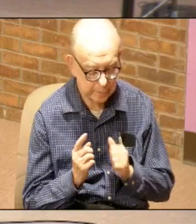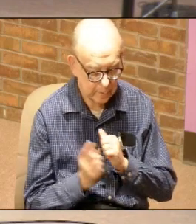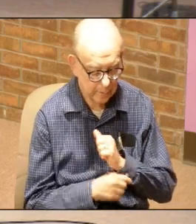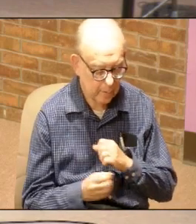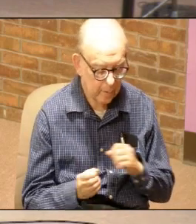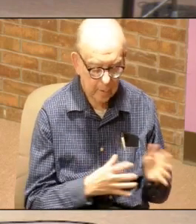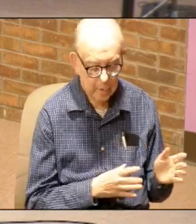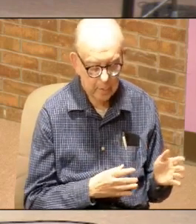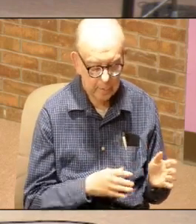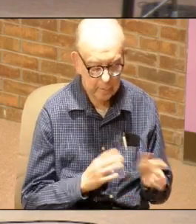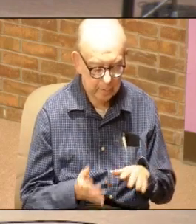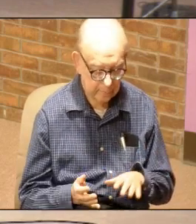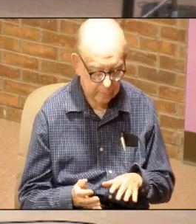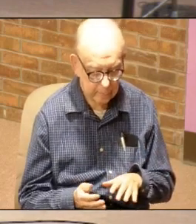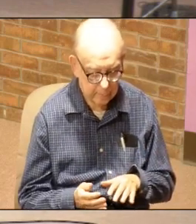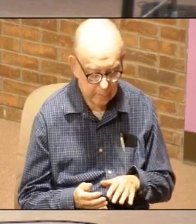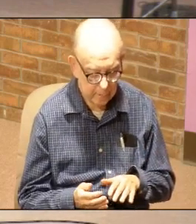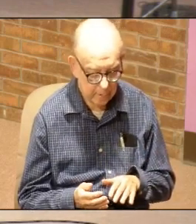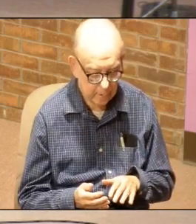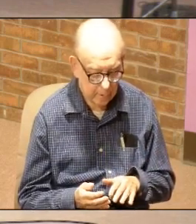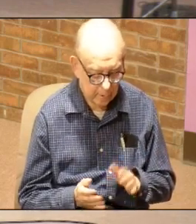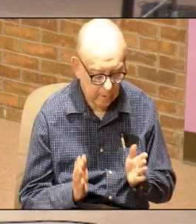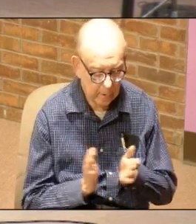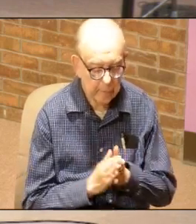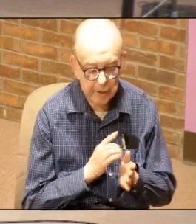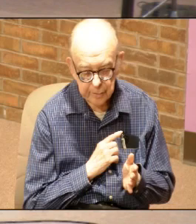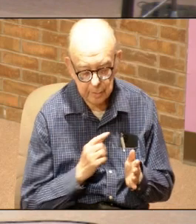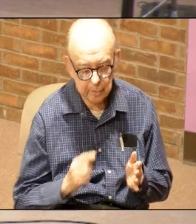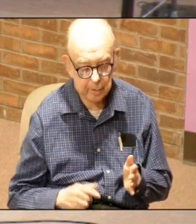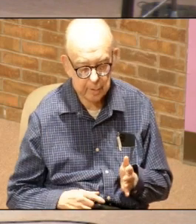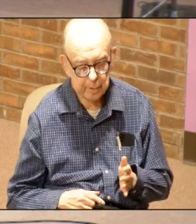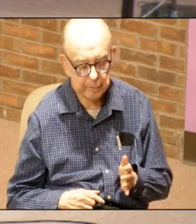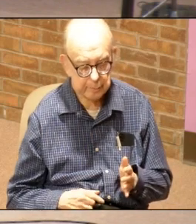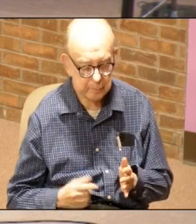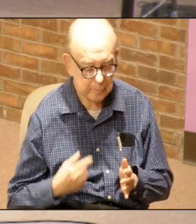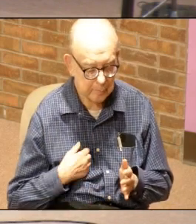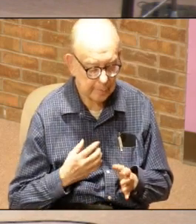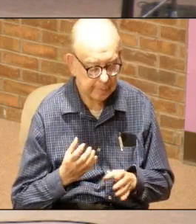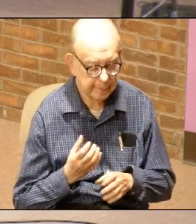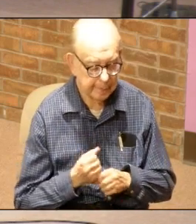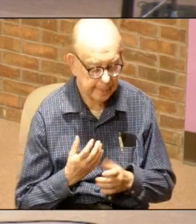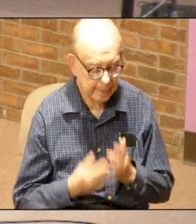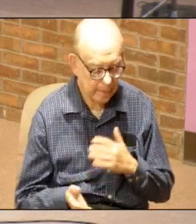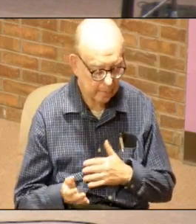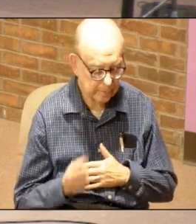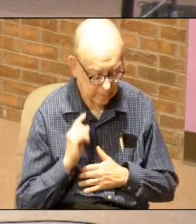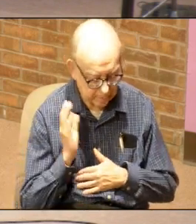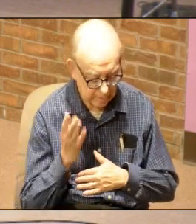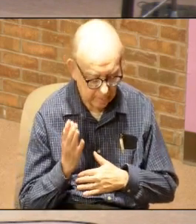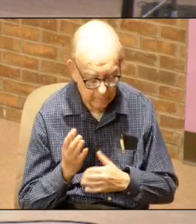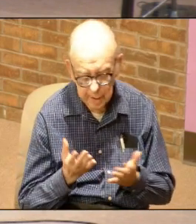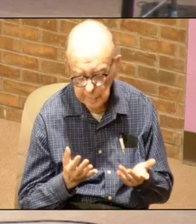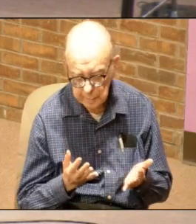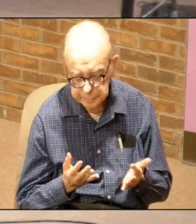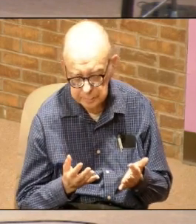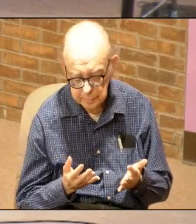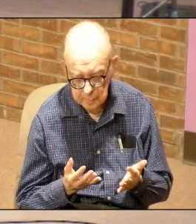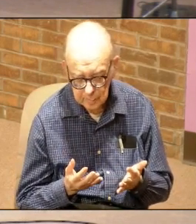and you die, hey, praise the Lord. I got out of here. You say you're crazy. Hold on a